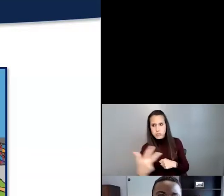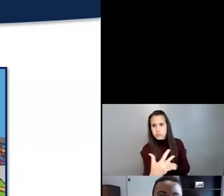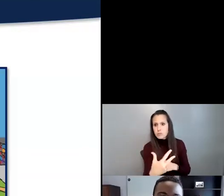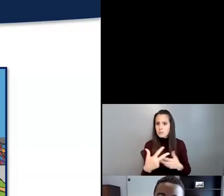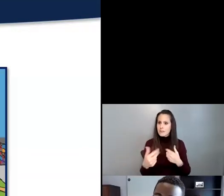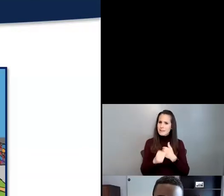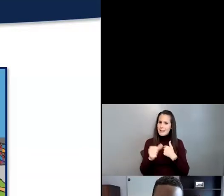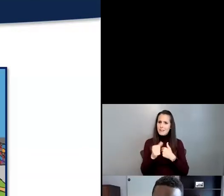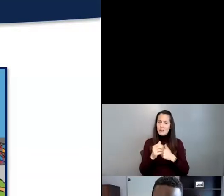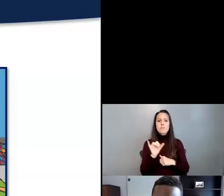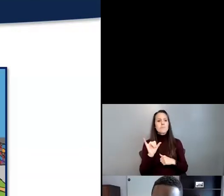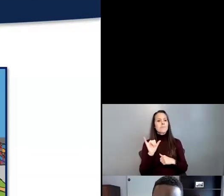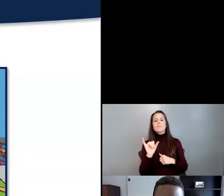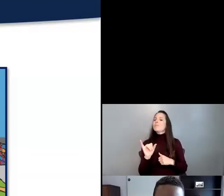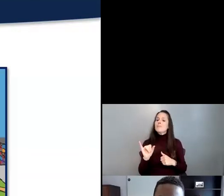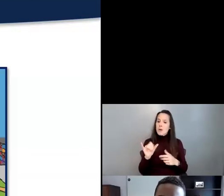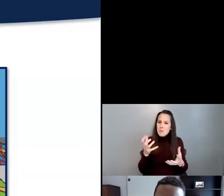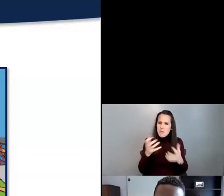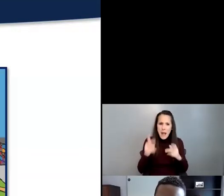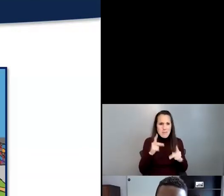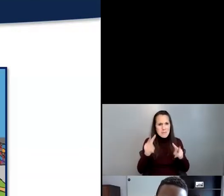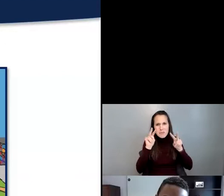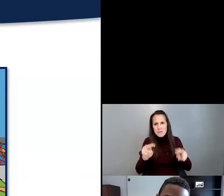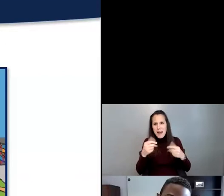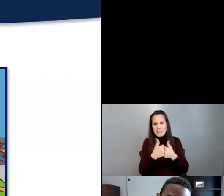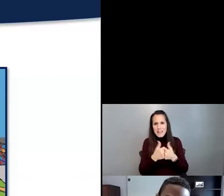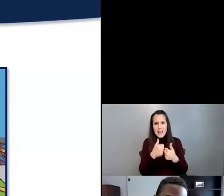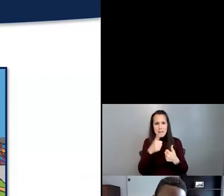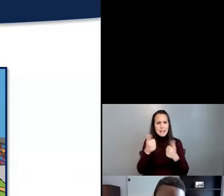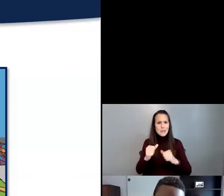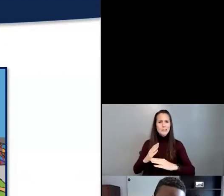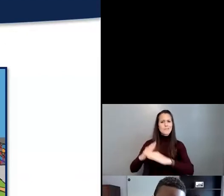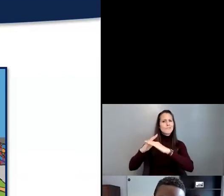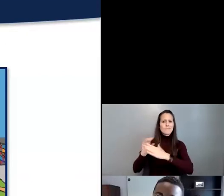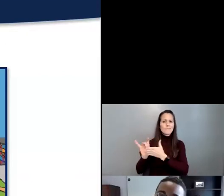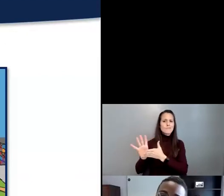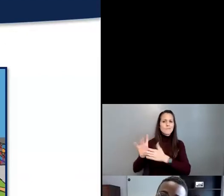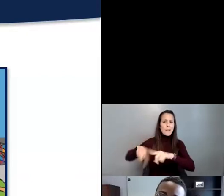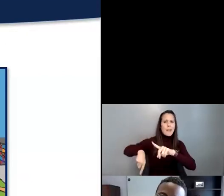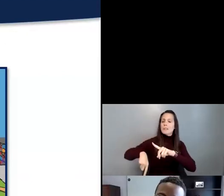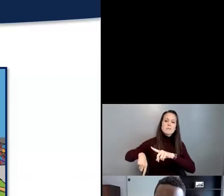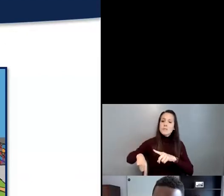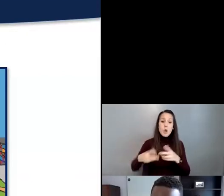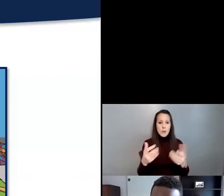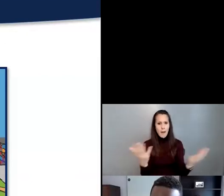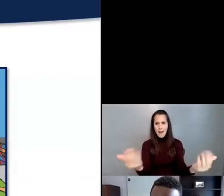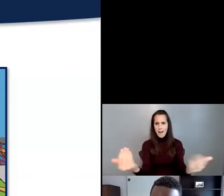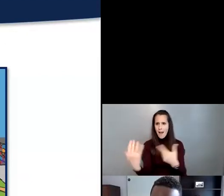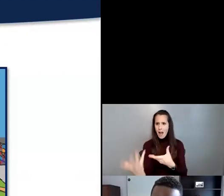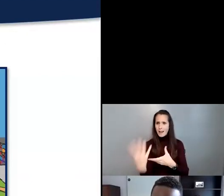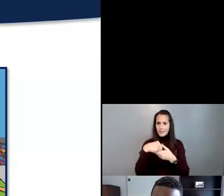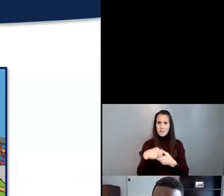We love people watching our games, so it's never an intention to then exclude people. We want to include people in our